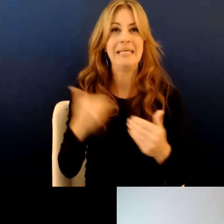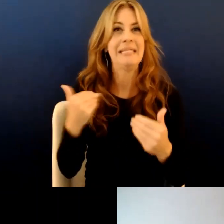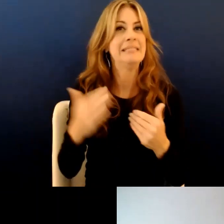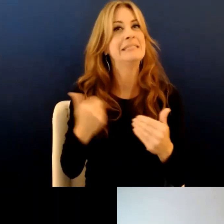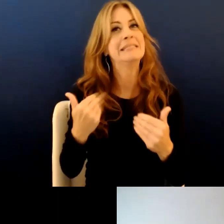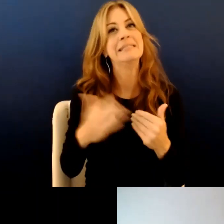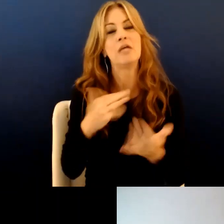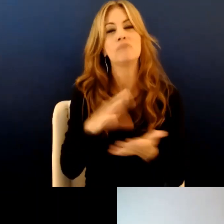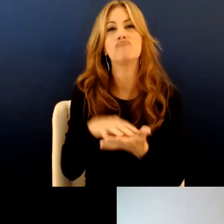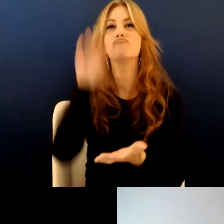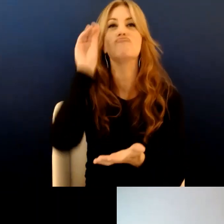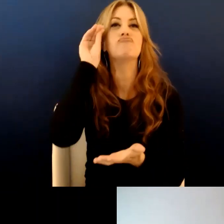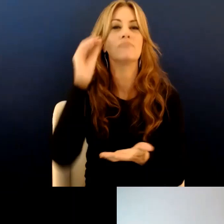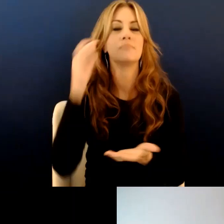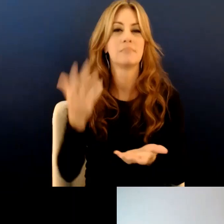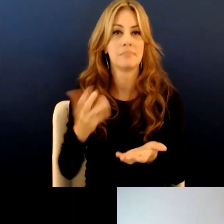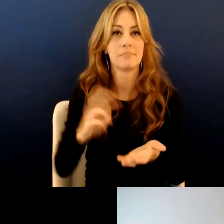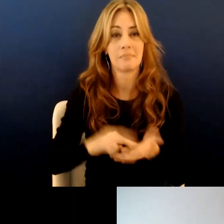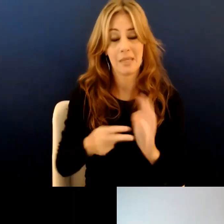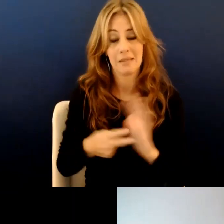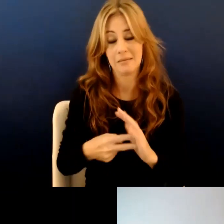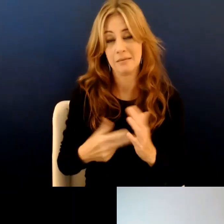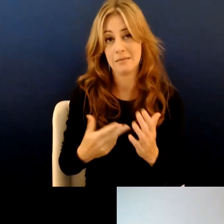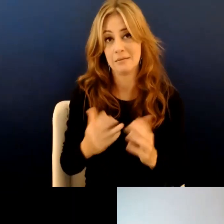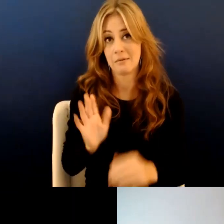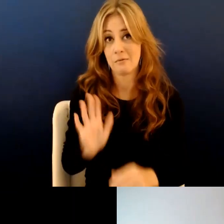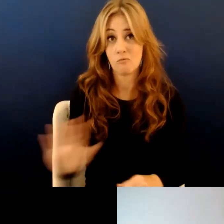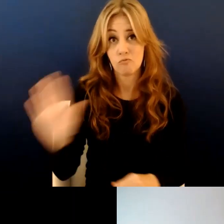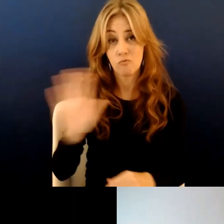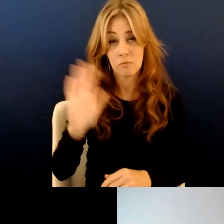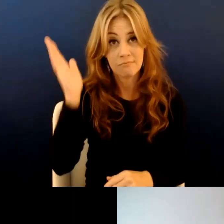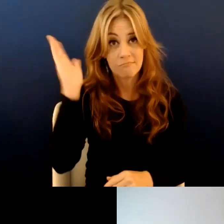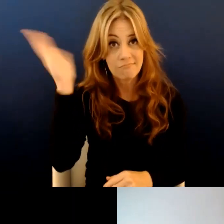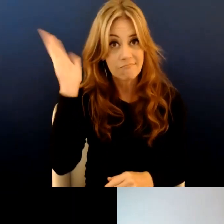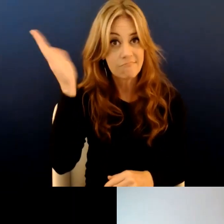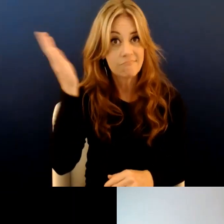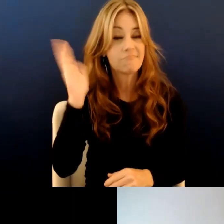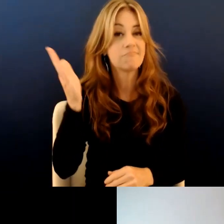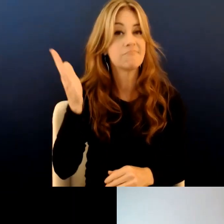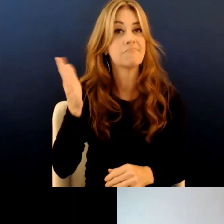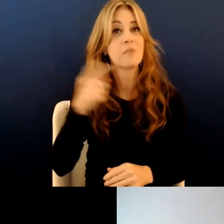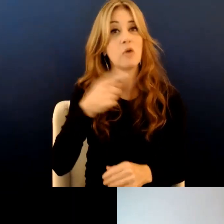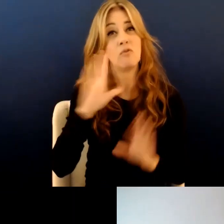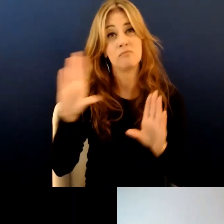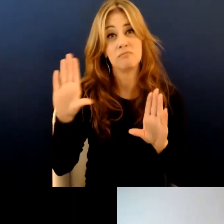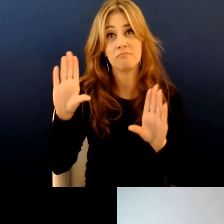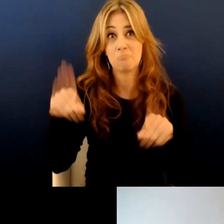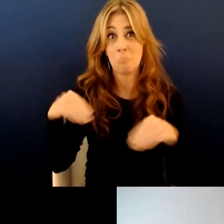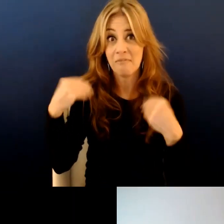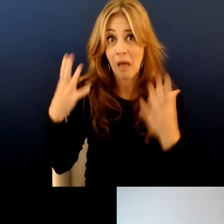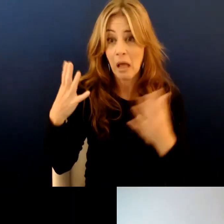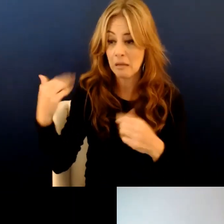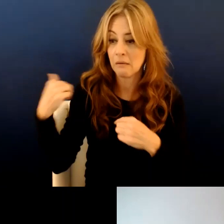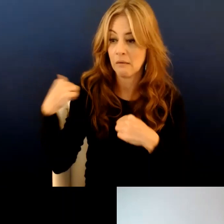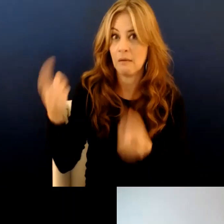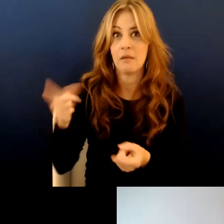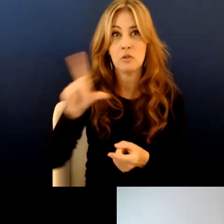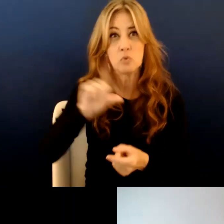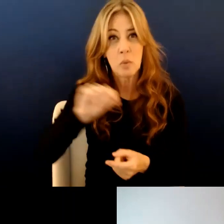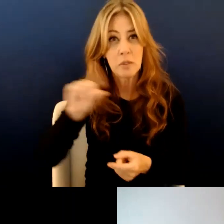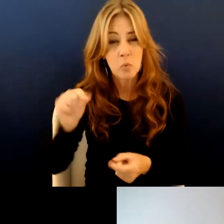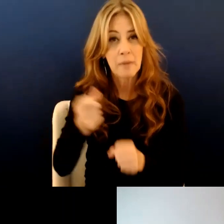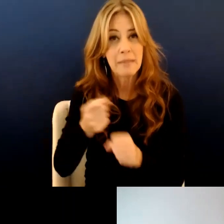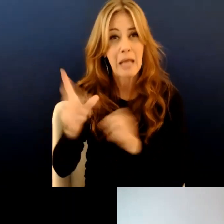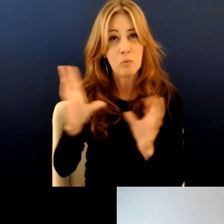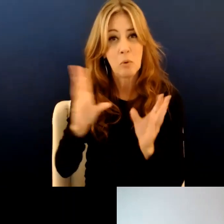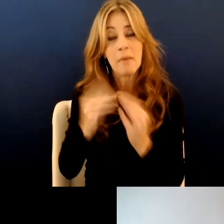This will not only put your presentations that you might have given in the 2020 annual meeting or in future